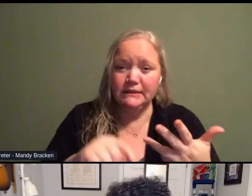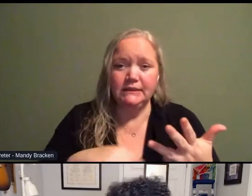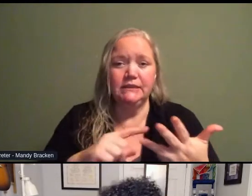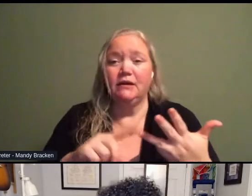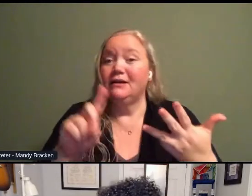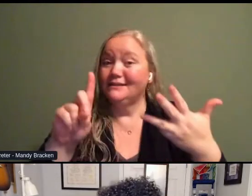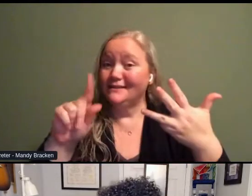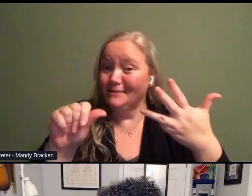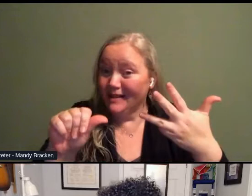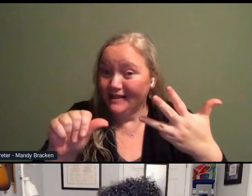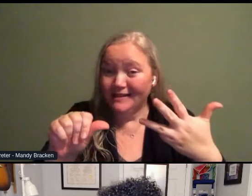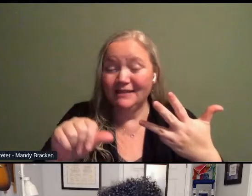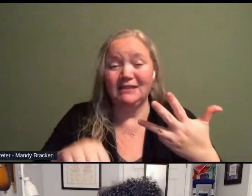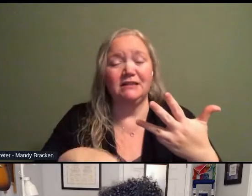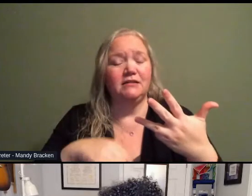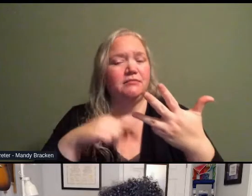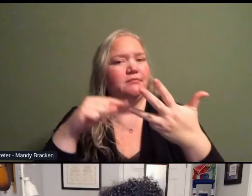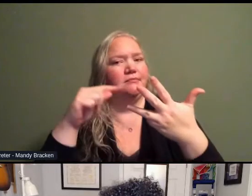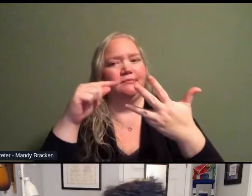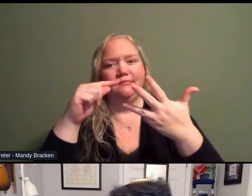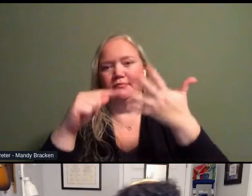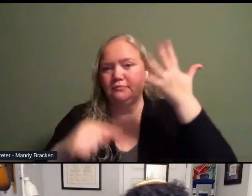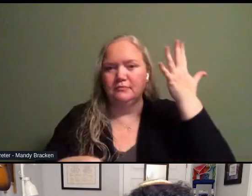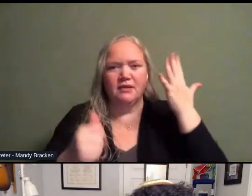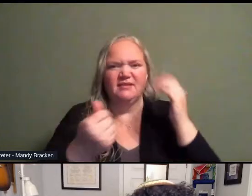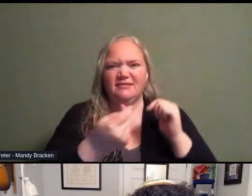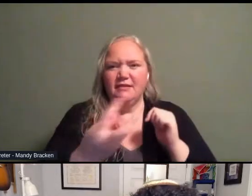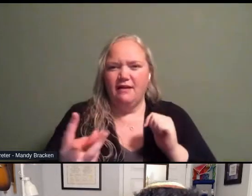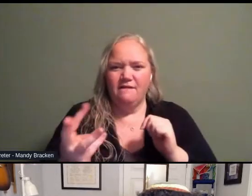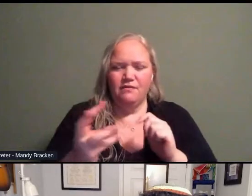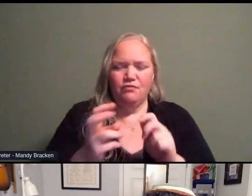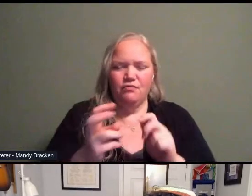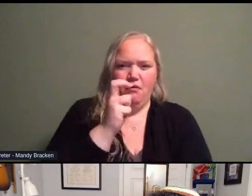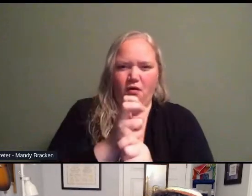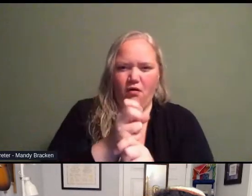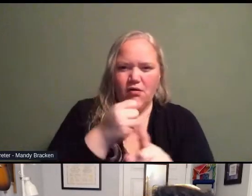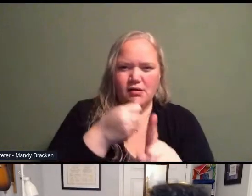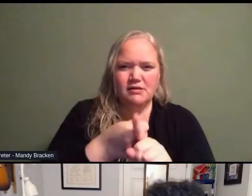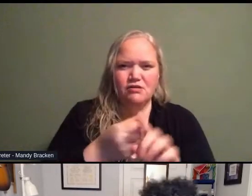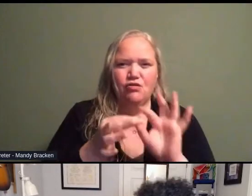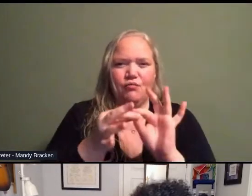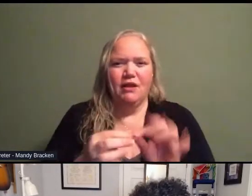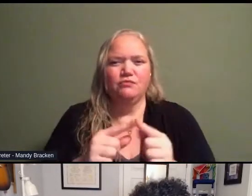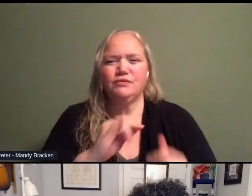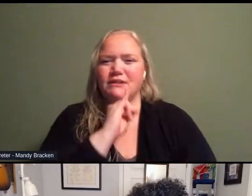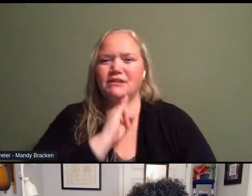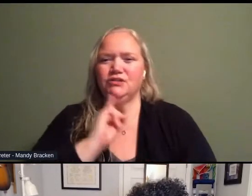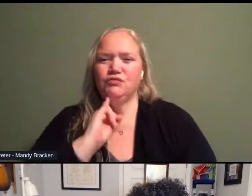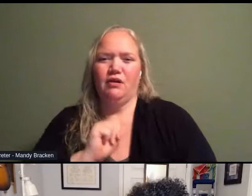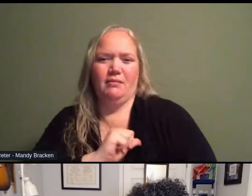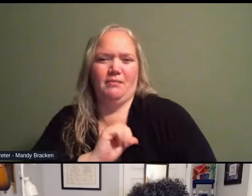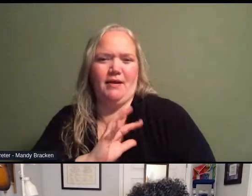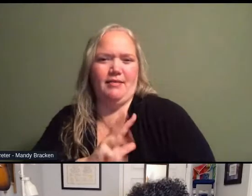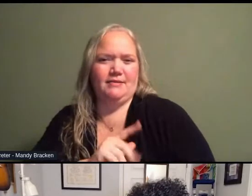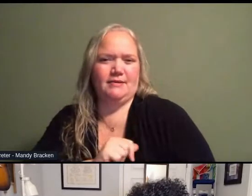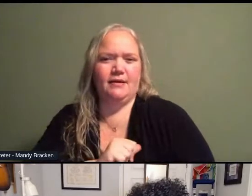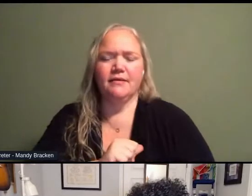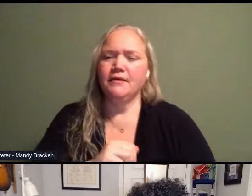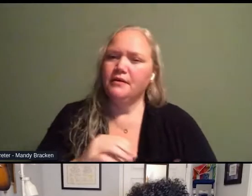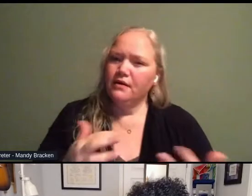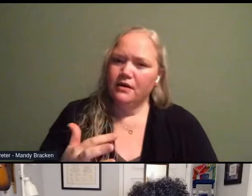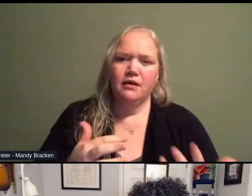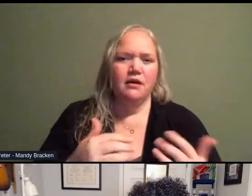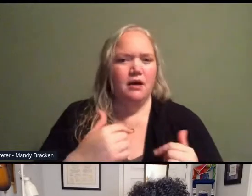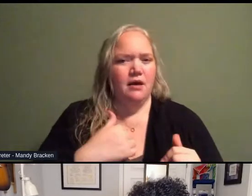several very hard-hitting ones on Israel-Palestine. And so I'm proud to be associated with